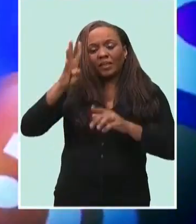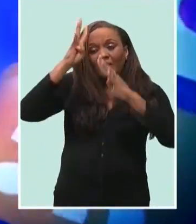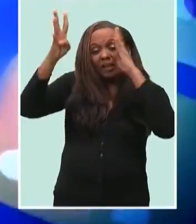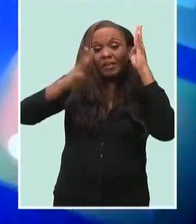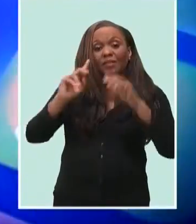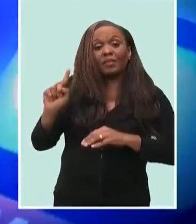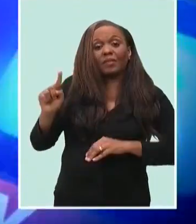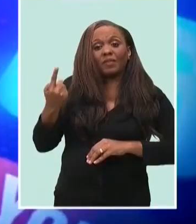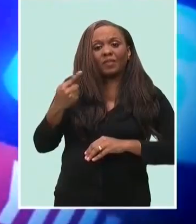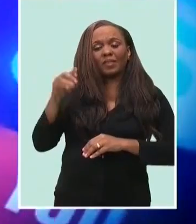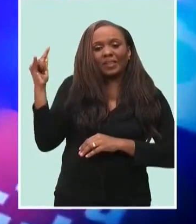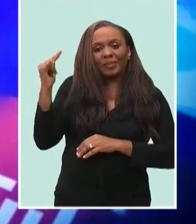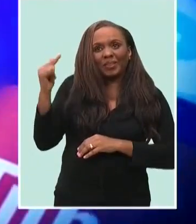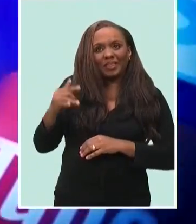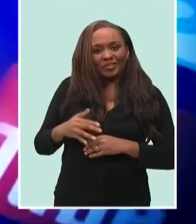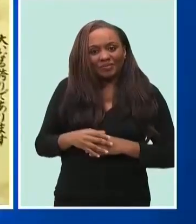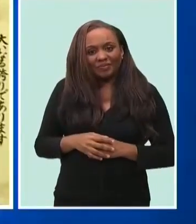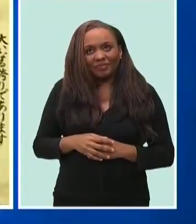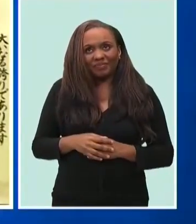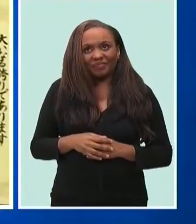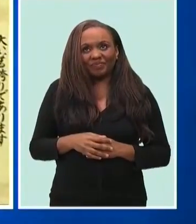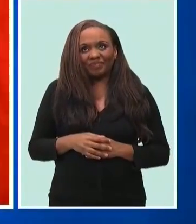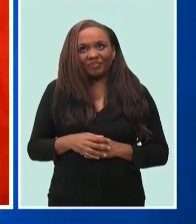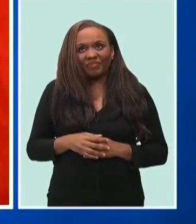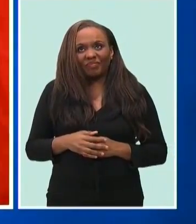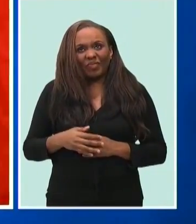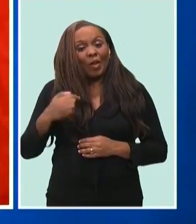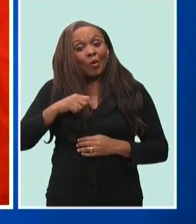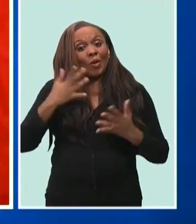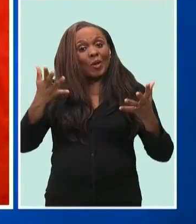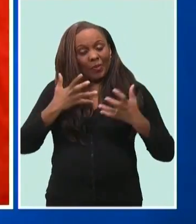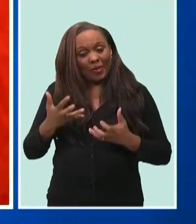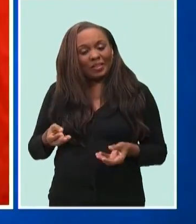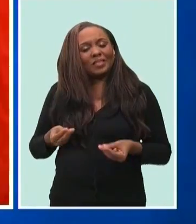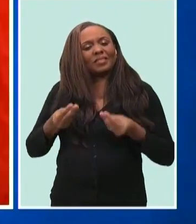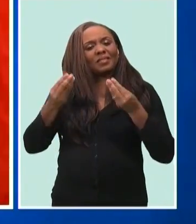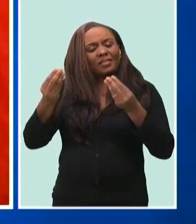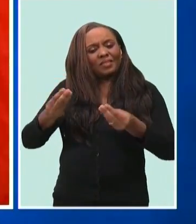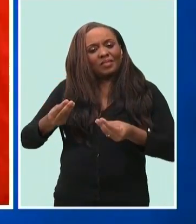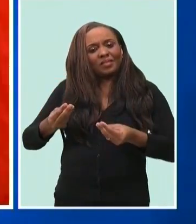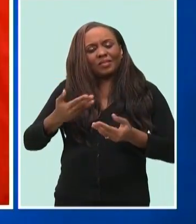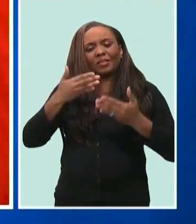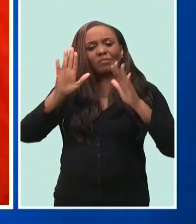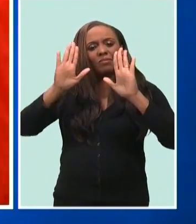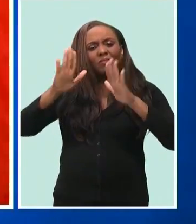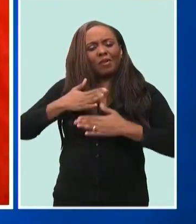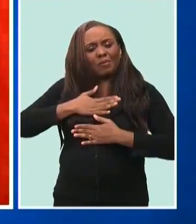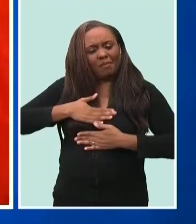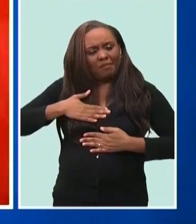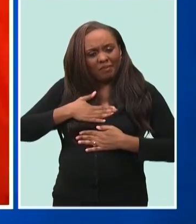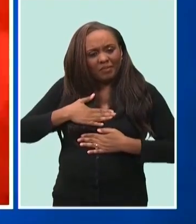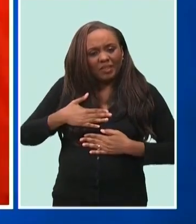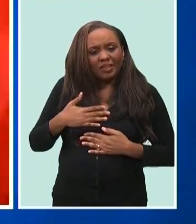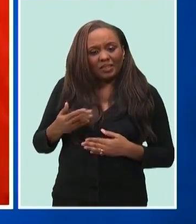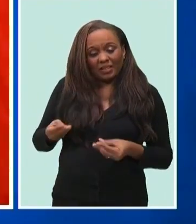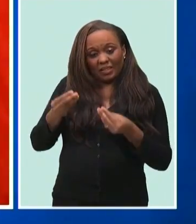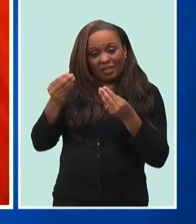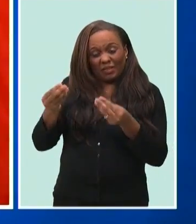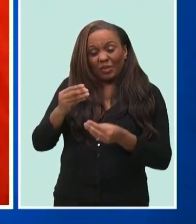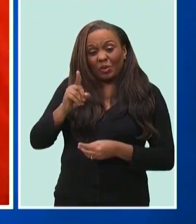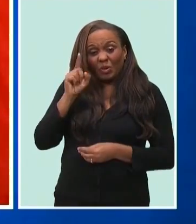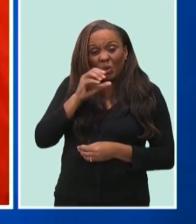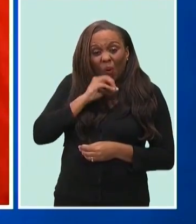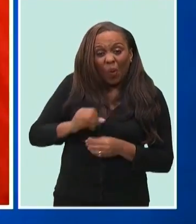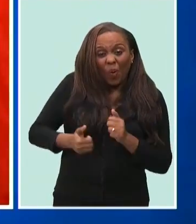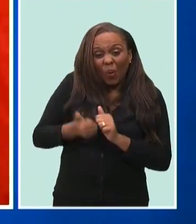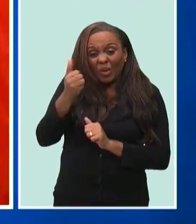powered plane. Take a look at this. On behalf of Guinness World Records, it gives me great pleasure to confirm Kane Tanaka is the